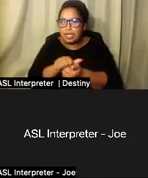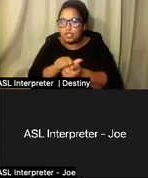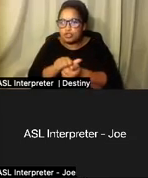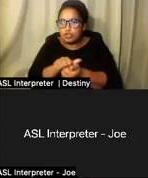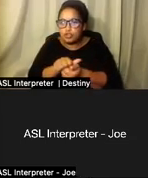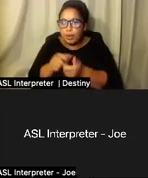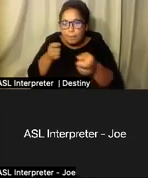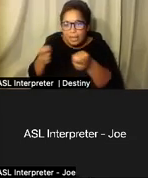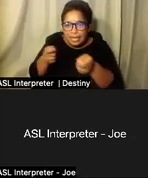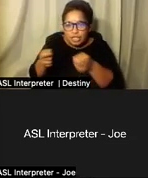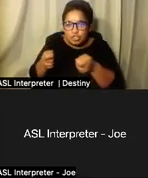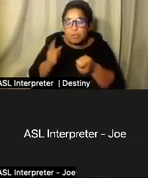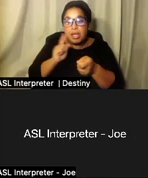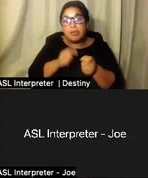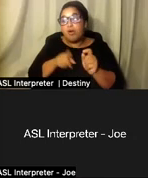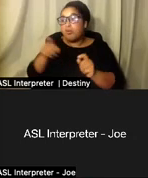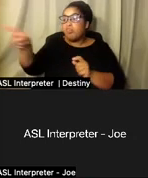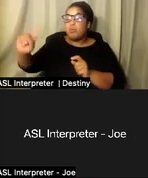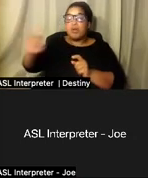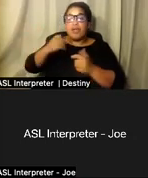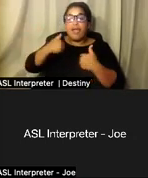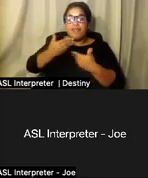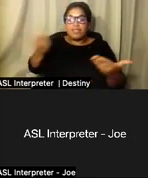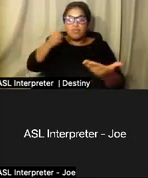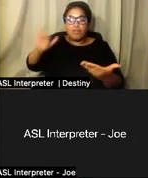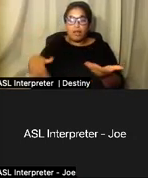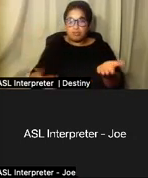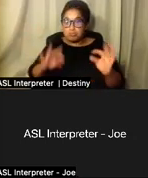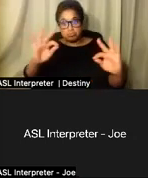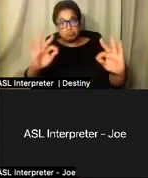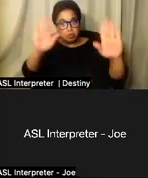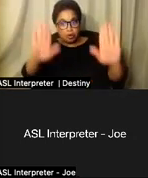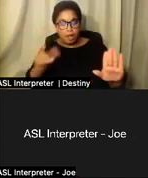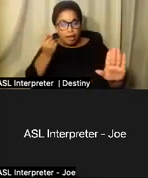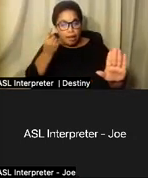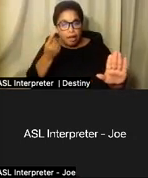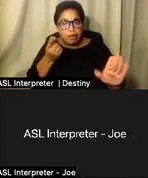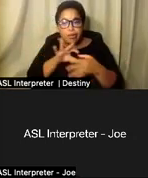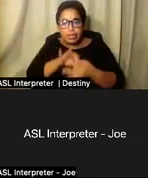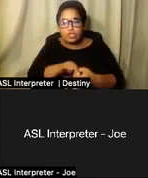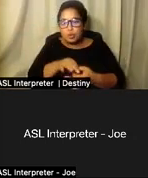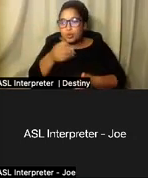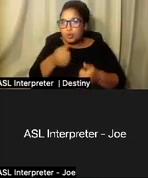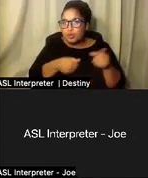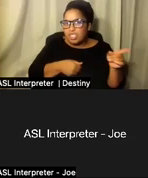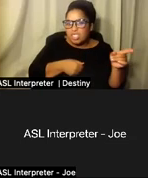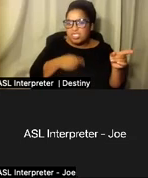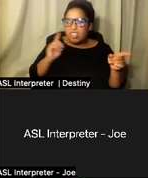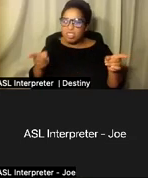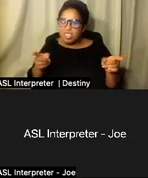to the earthquake fastening section in the home store, which is great. But with regards to should I just use a